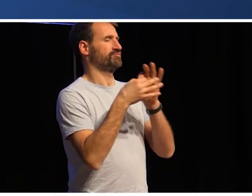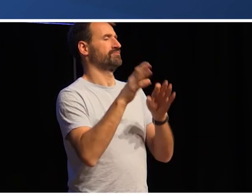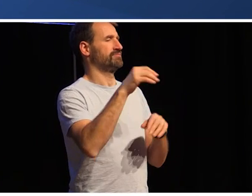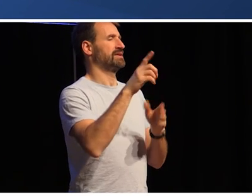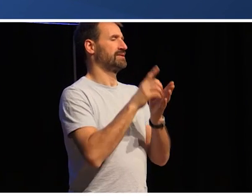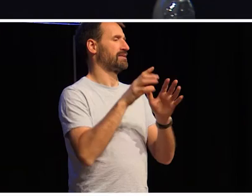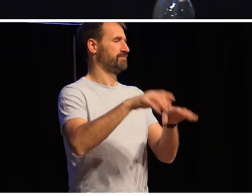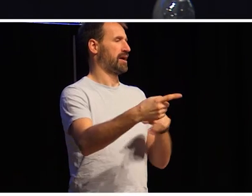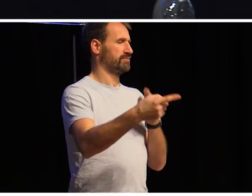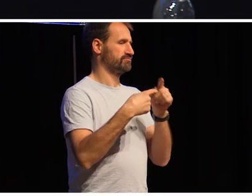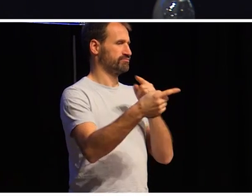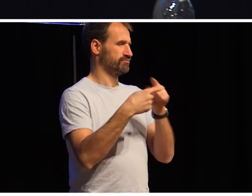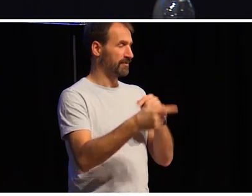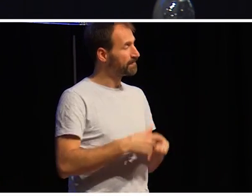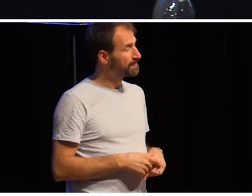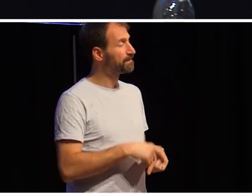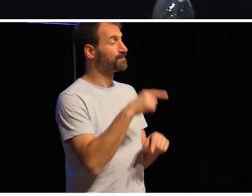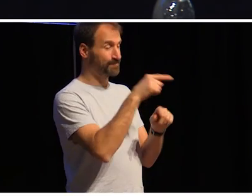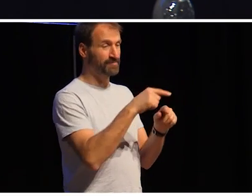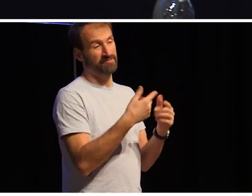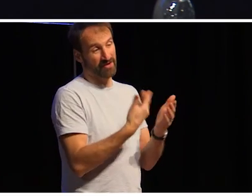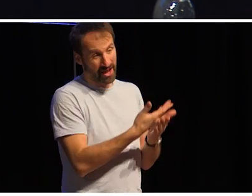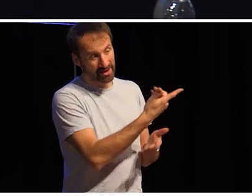In this case, we create a table, and then